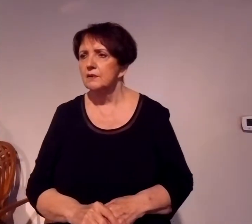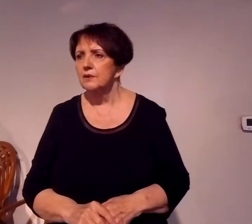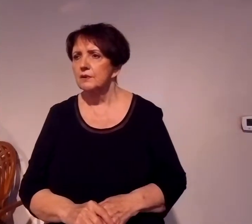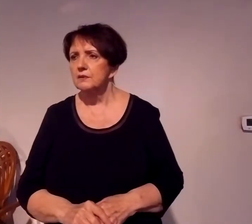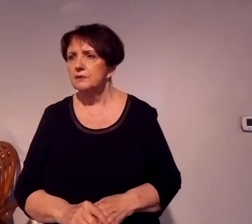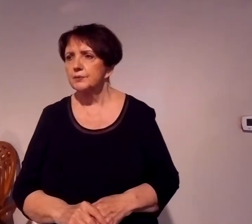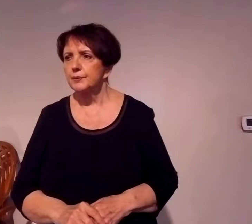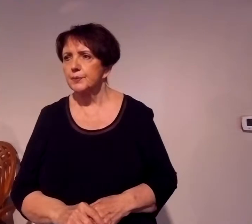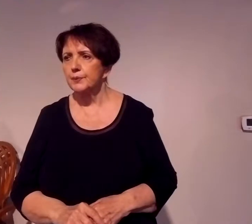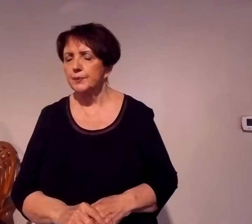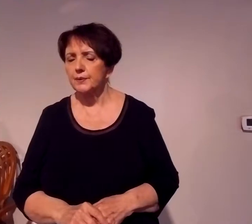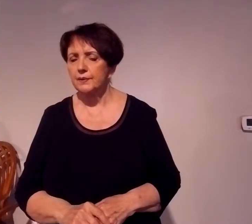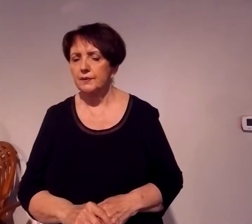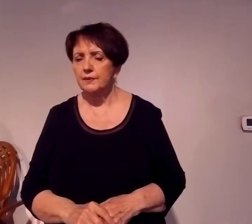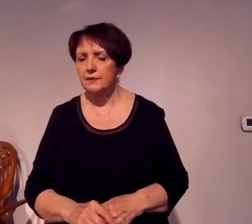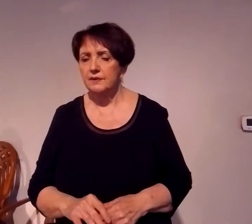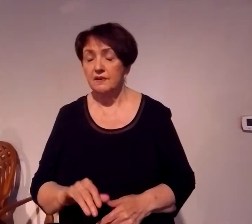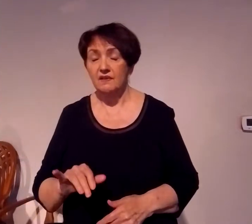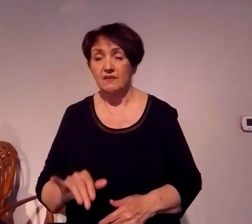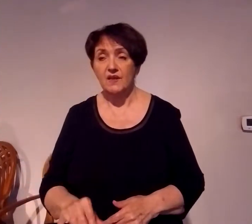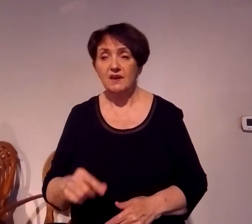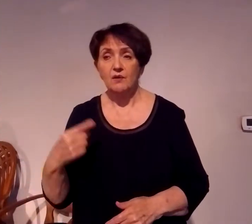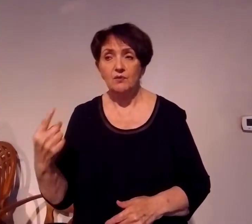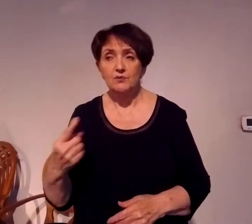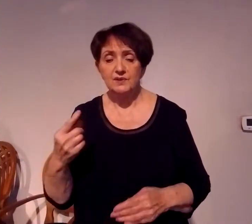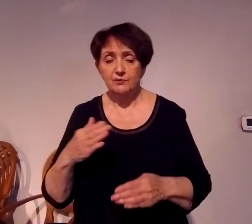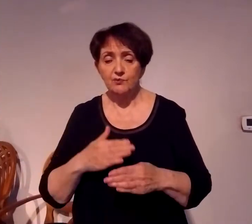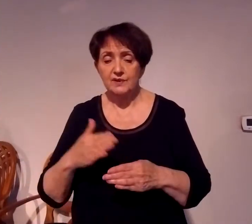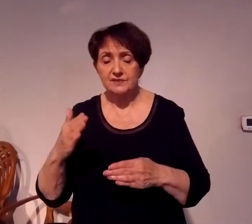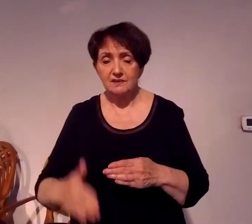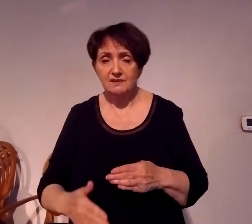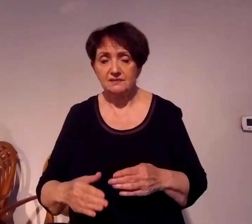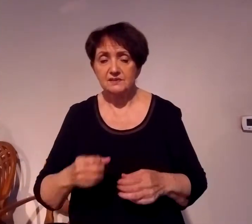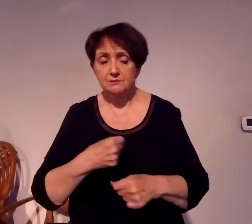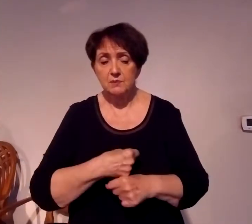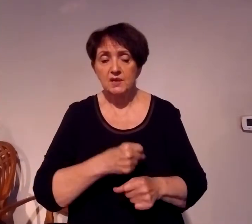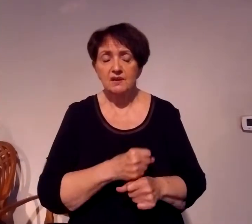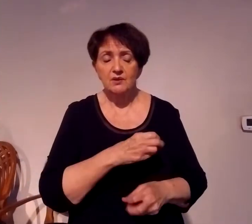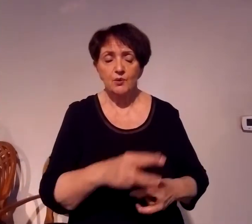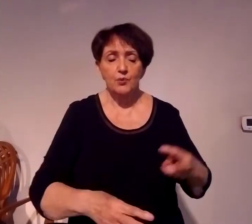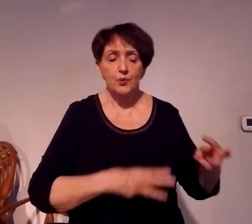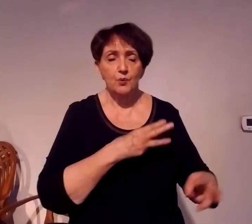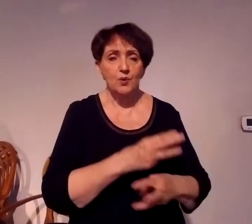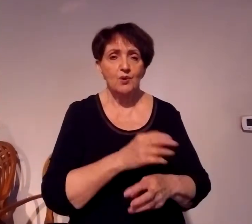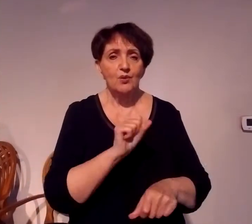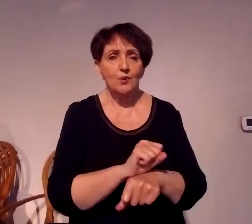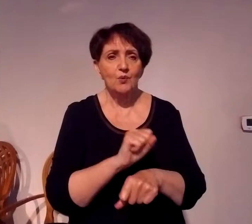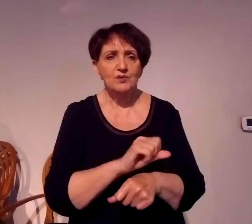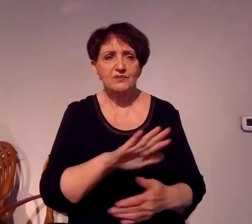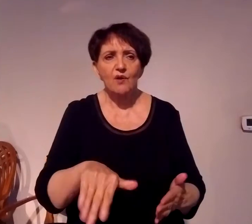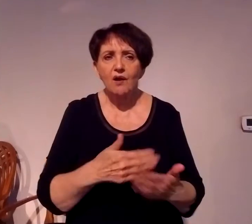which can only result in creating a world that works for everyone.